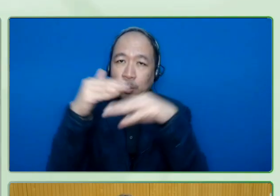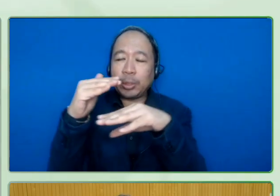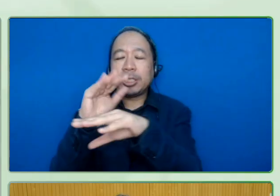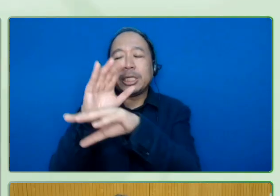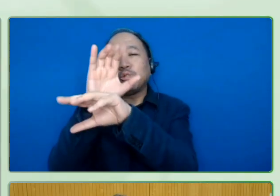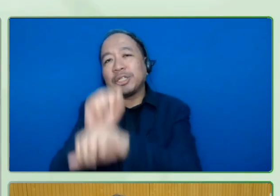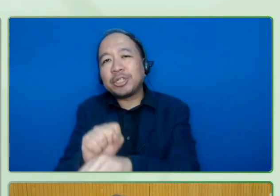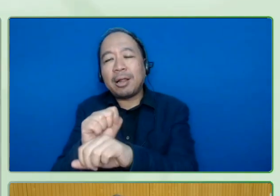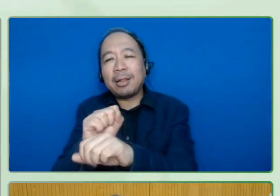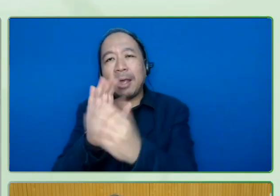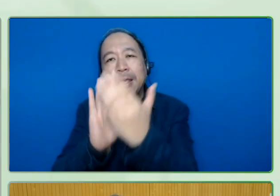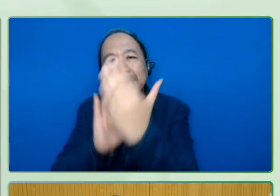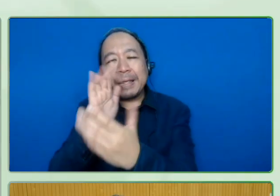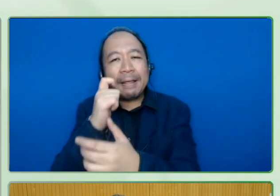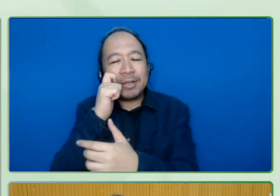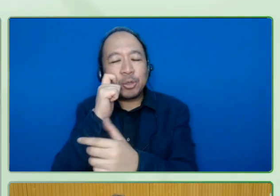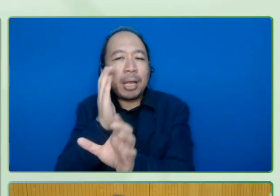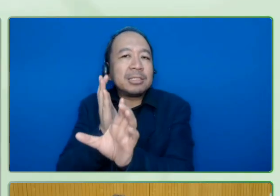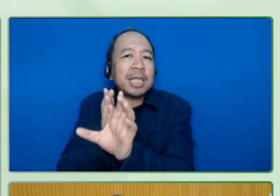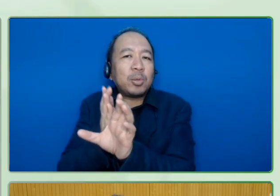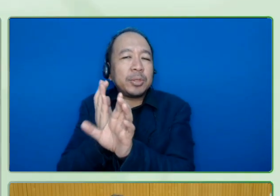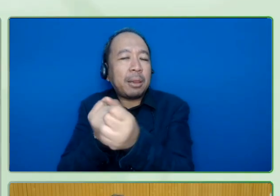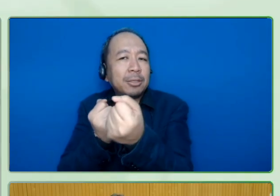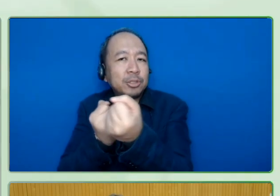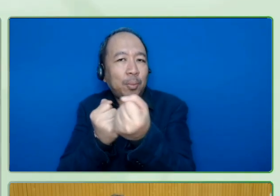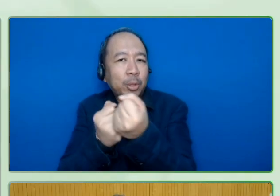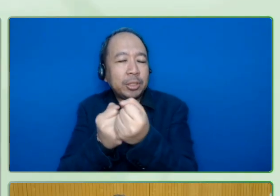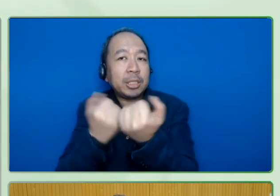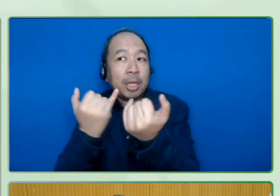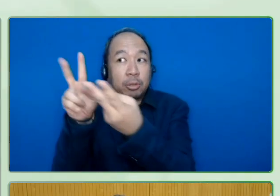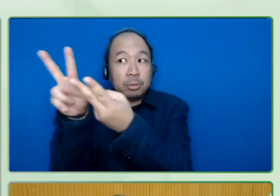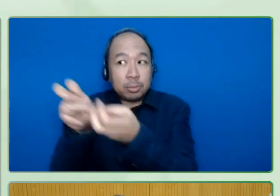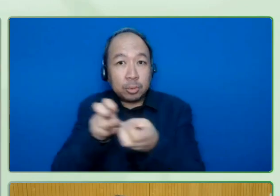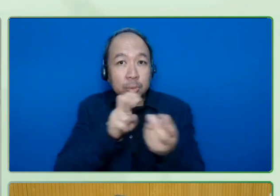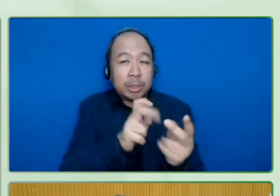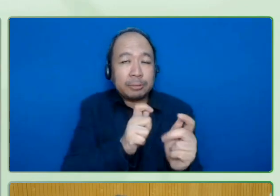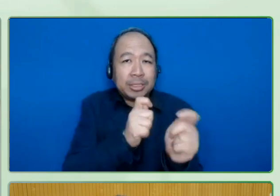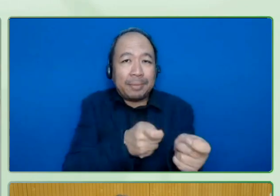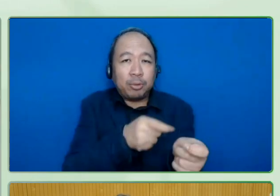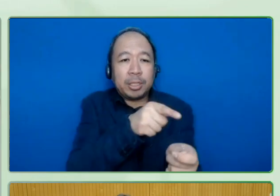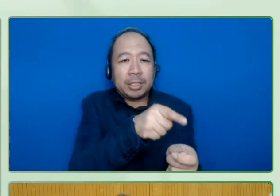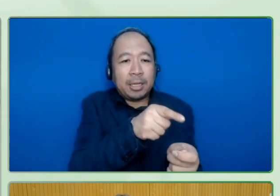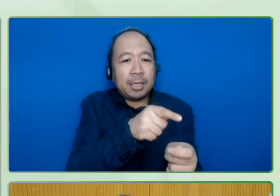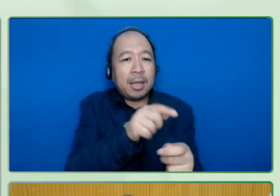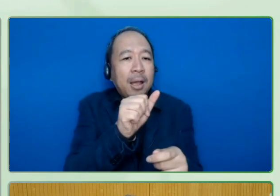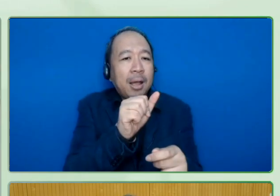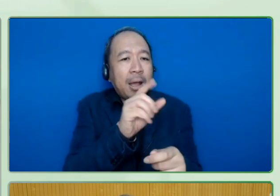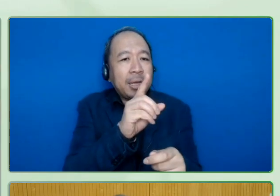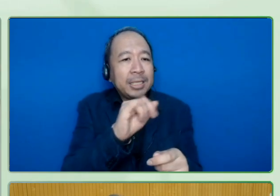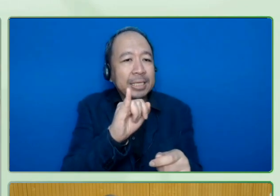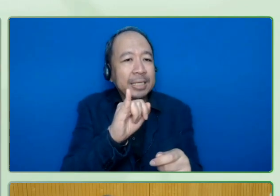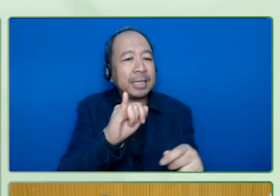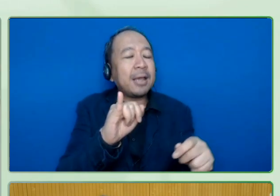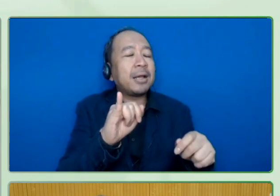psychological intervention. So we applied to the development of the app this ADDI framework. The first step was to consult